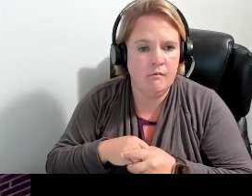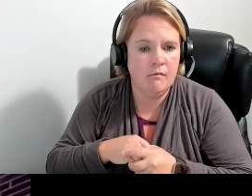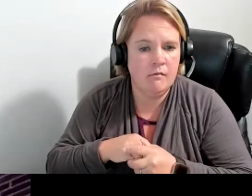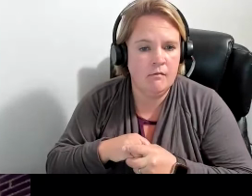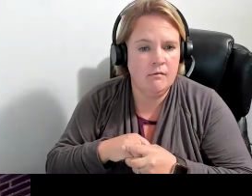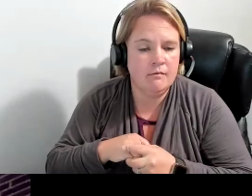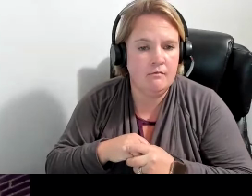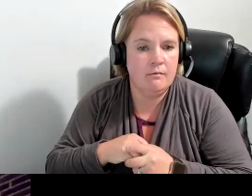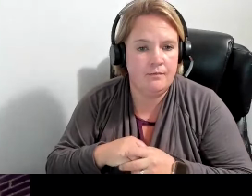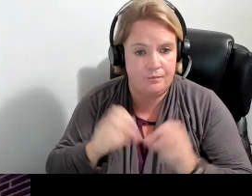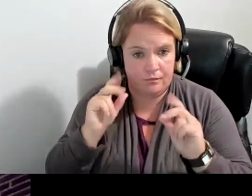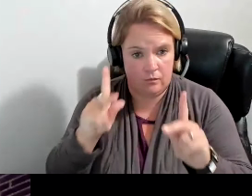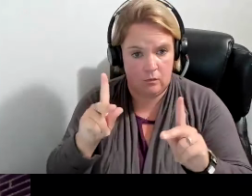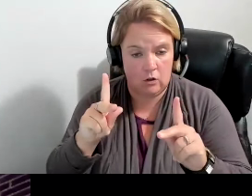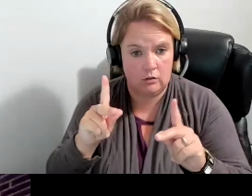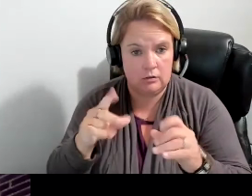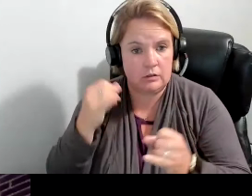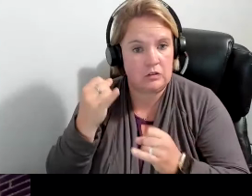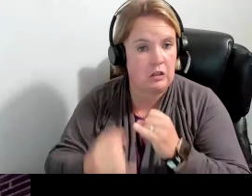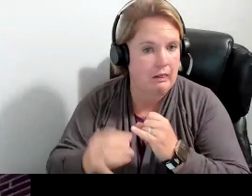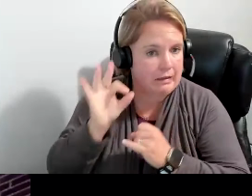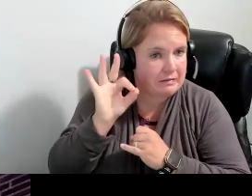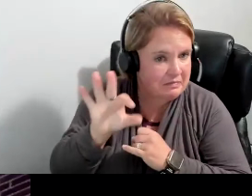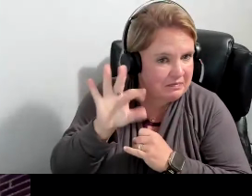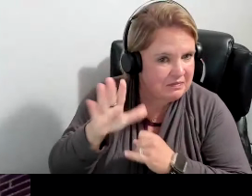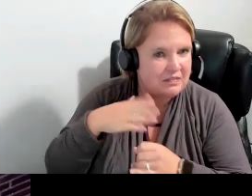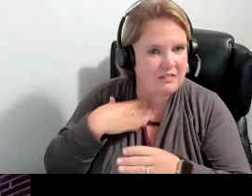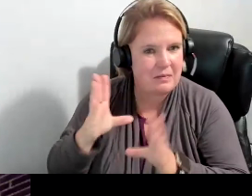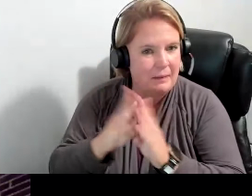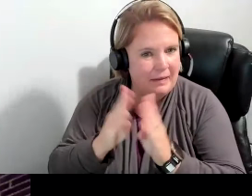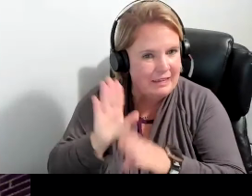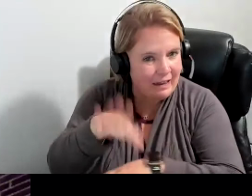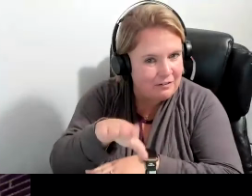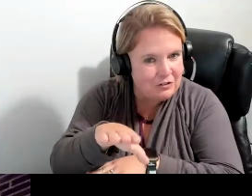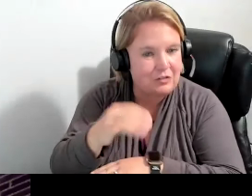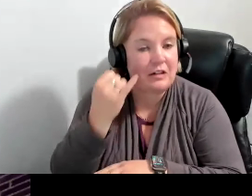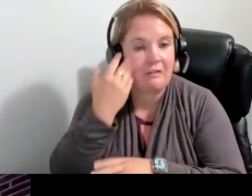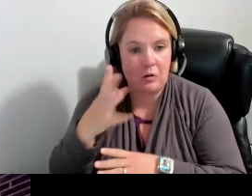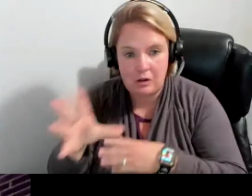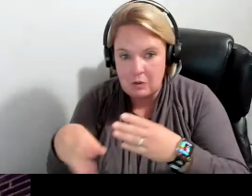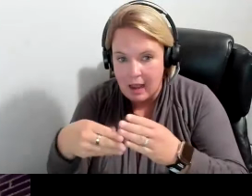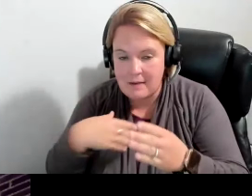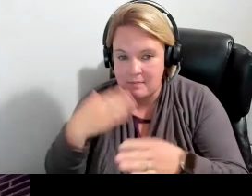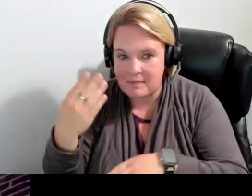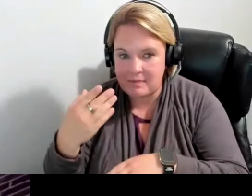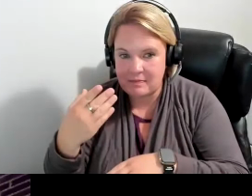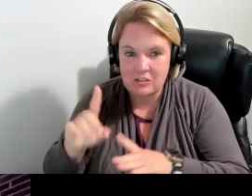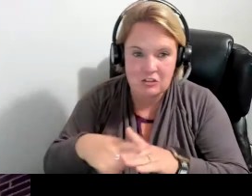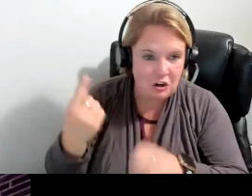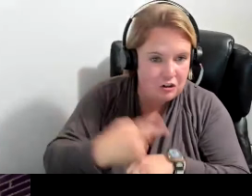No. All right, last plug for my session this afternoon. So if you want to bookend your day with me, start it and end it with